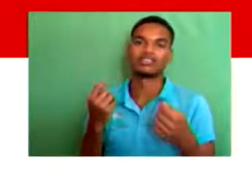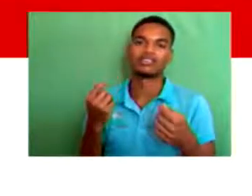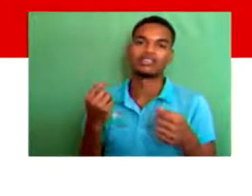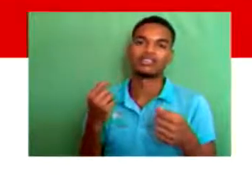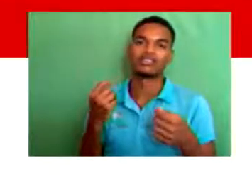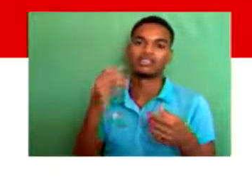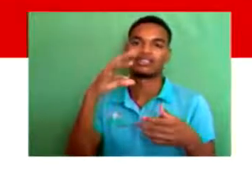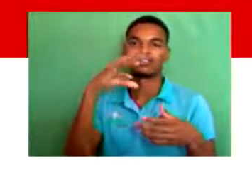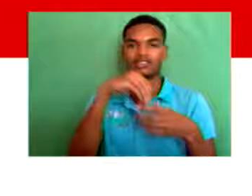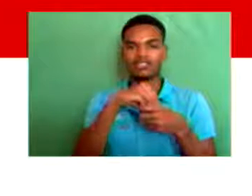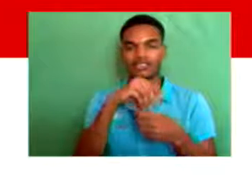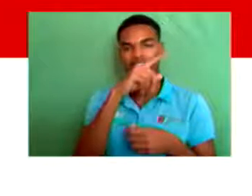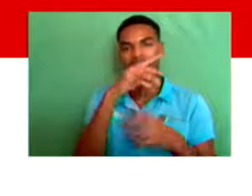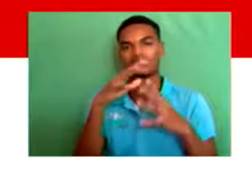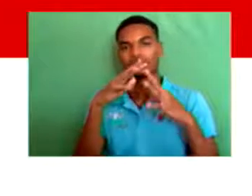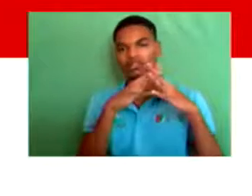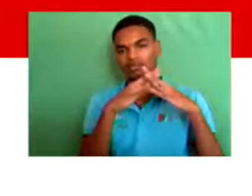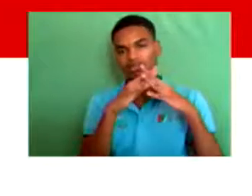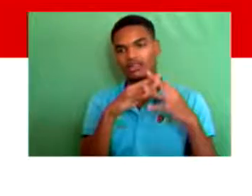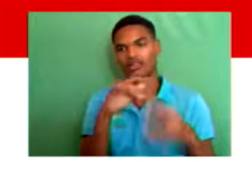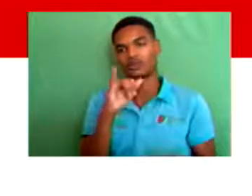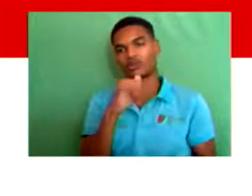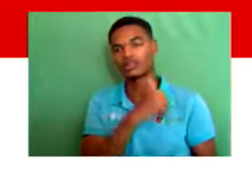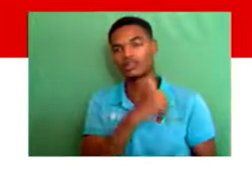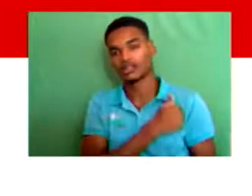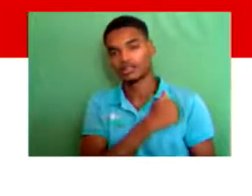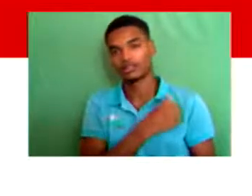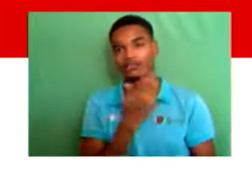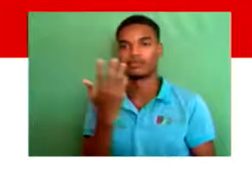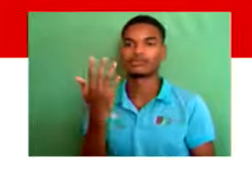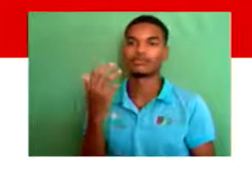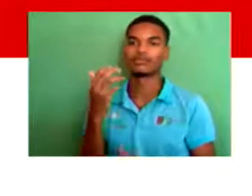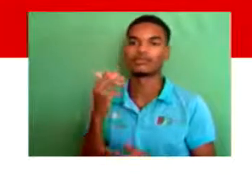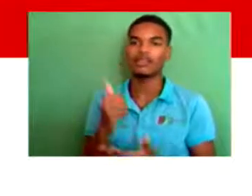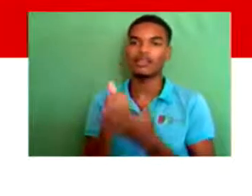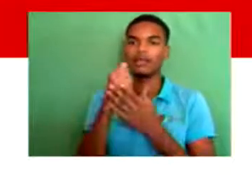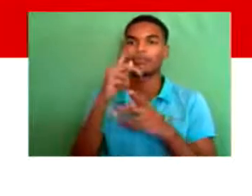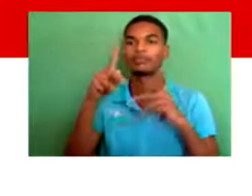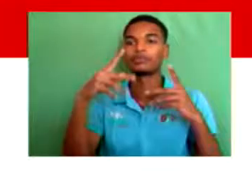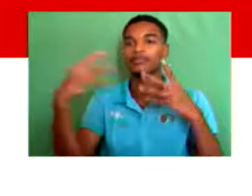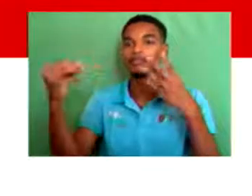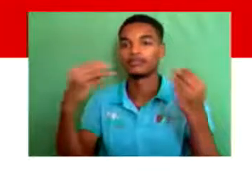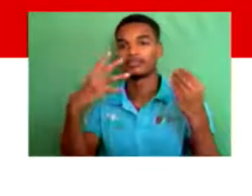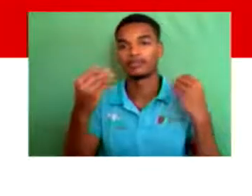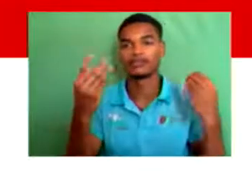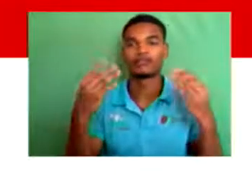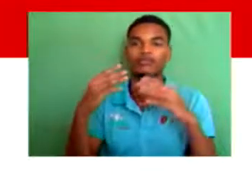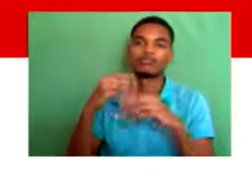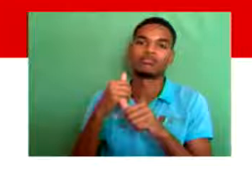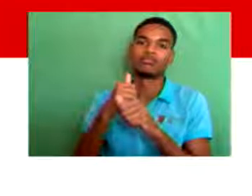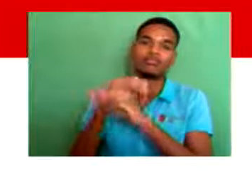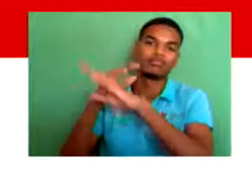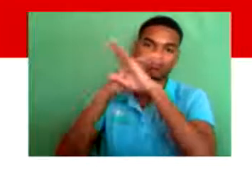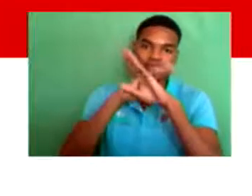the US and Canada. Evacuate, shelter, law enforcement and civil emergency messaging,